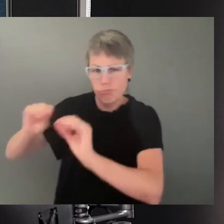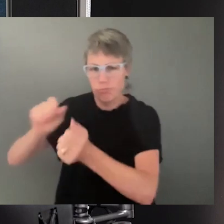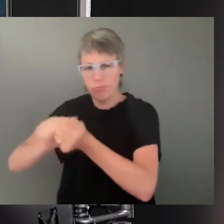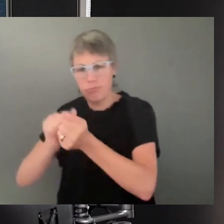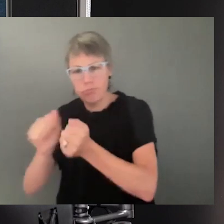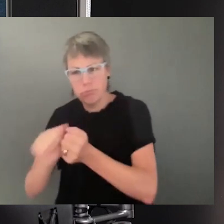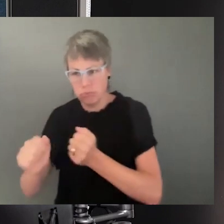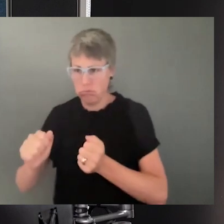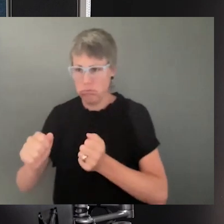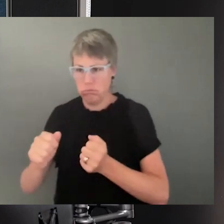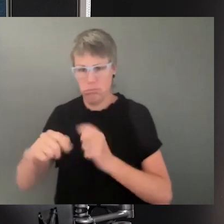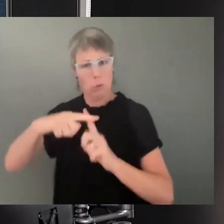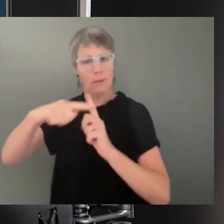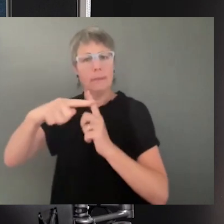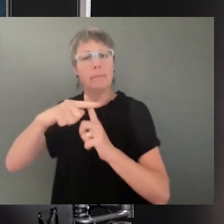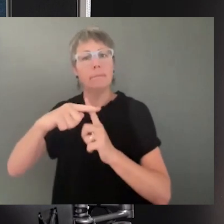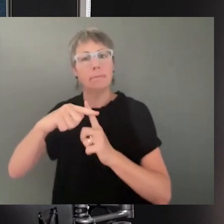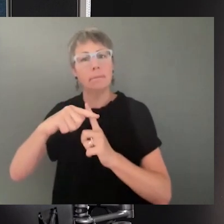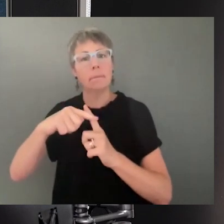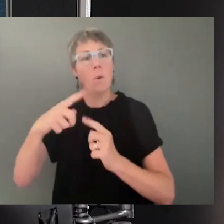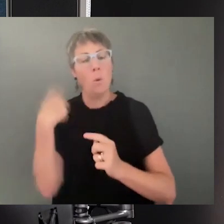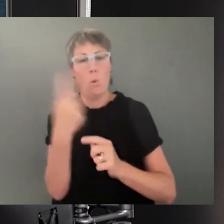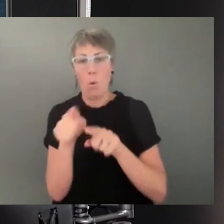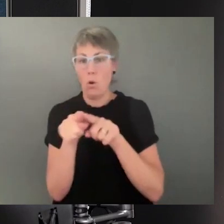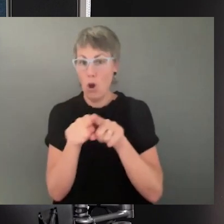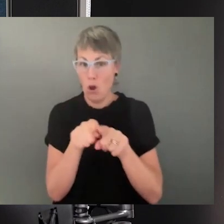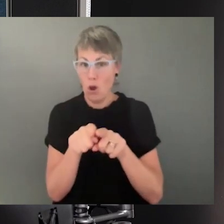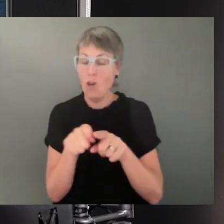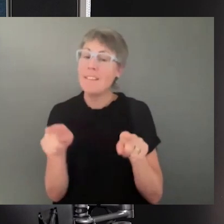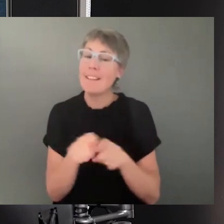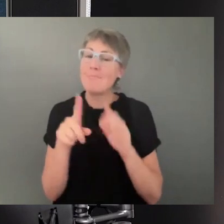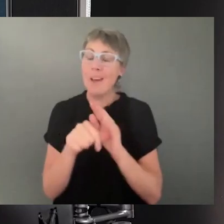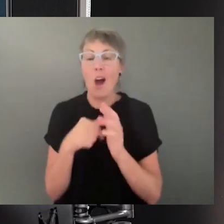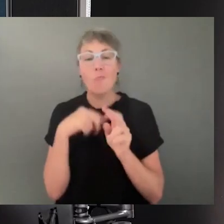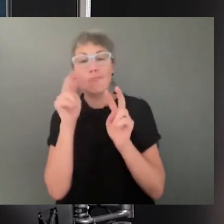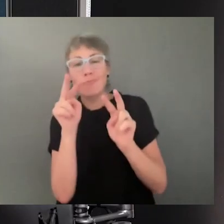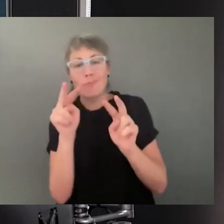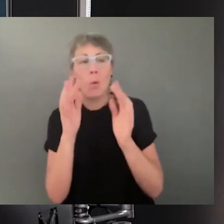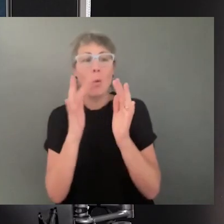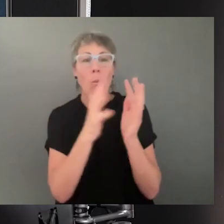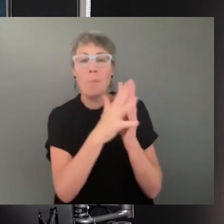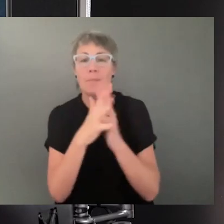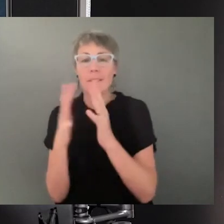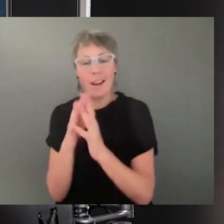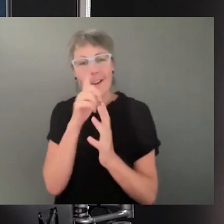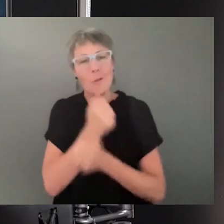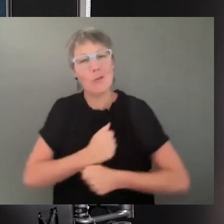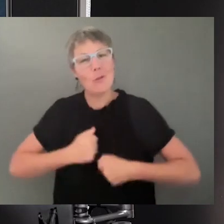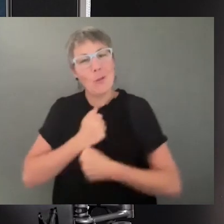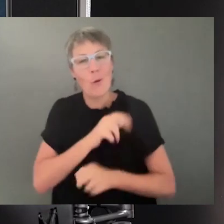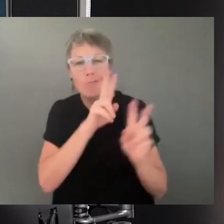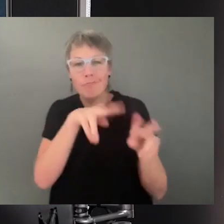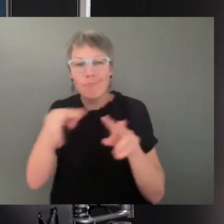materials that are shared. Professor Bree Hadley, researcher and arts leader with Queensland University of Technology, thanks for your time